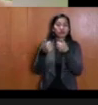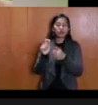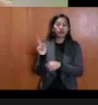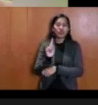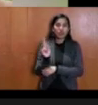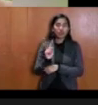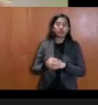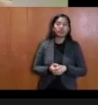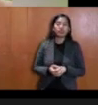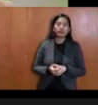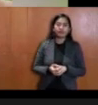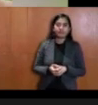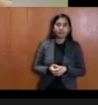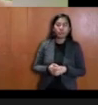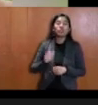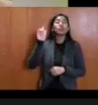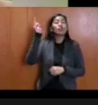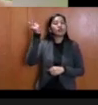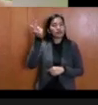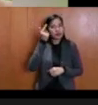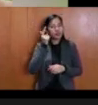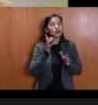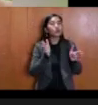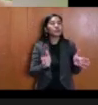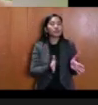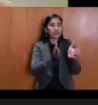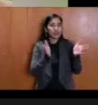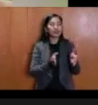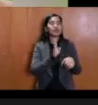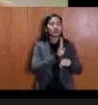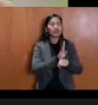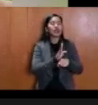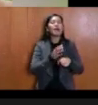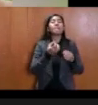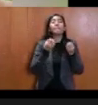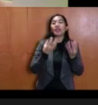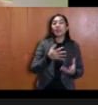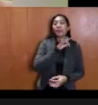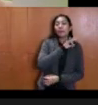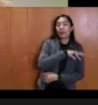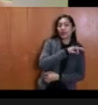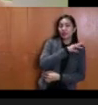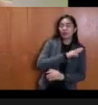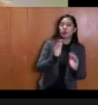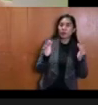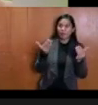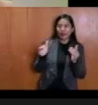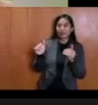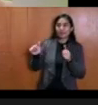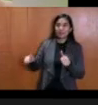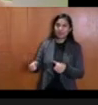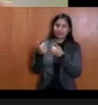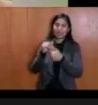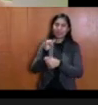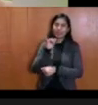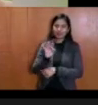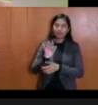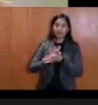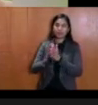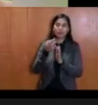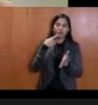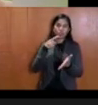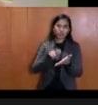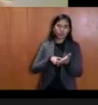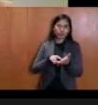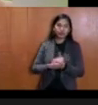business. For government to convince them that the benefits outweigh some of the challenges of becoming registered. Dr.